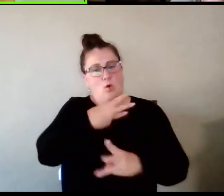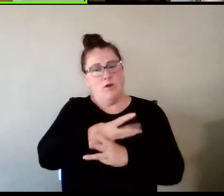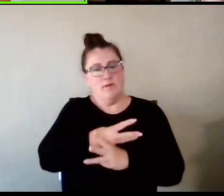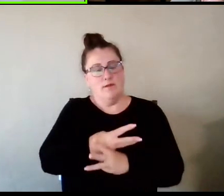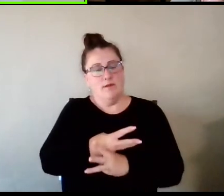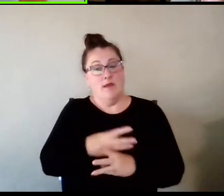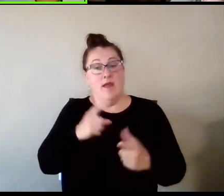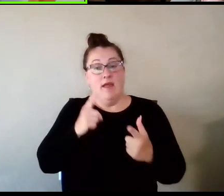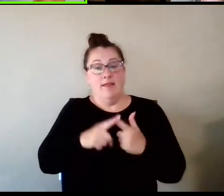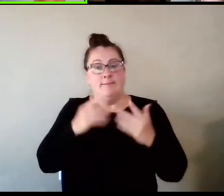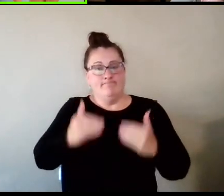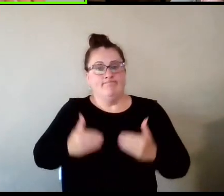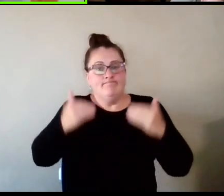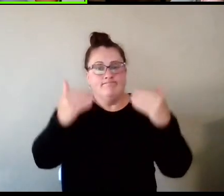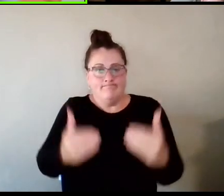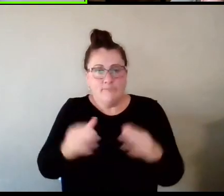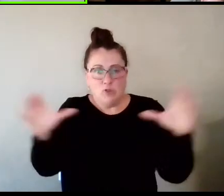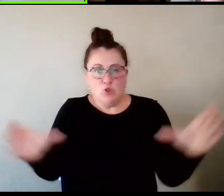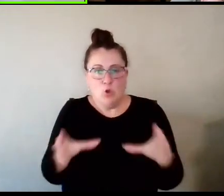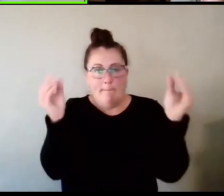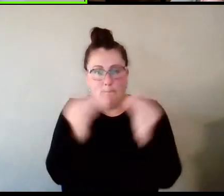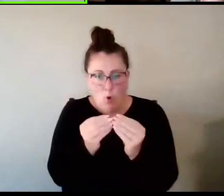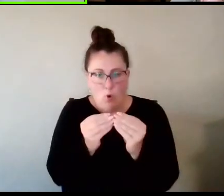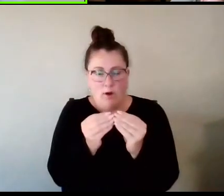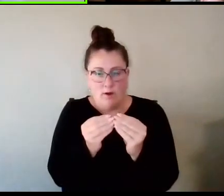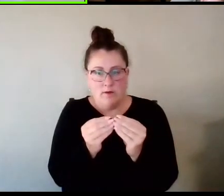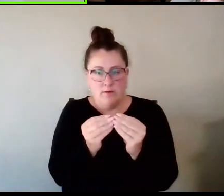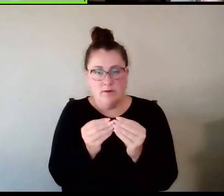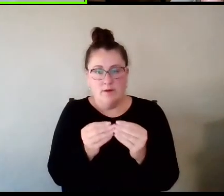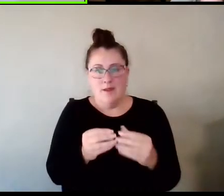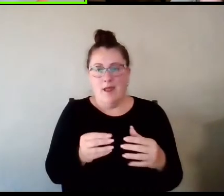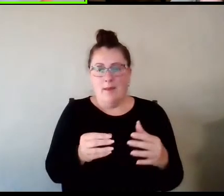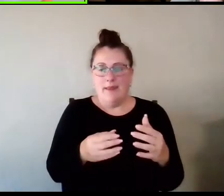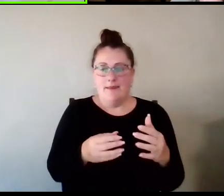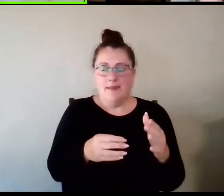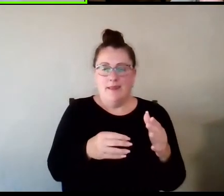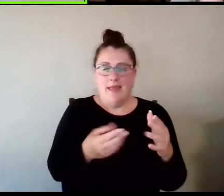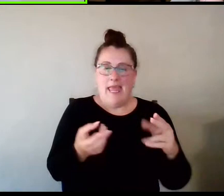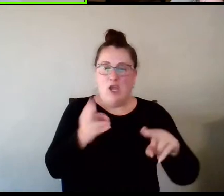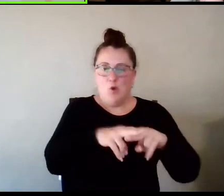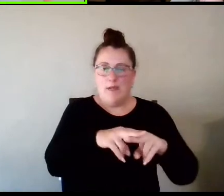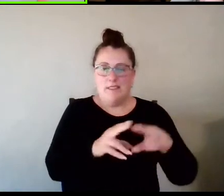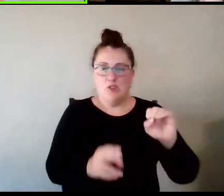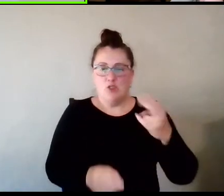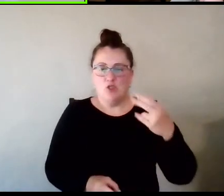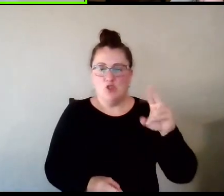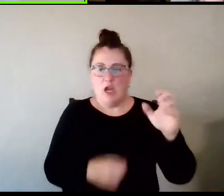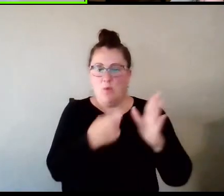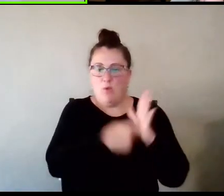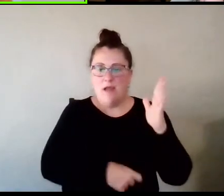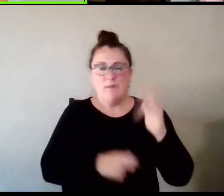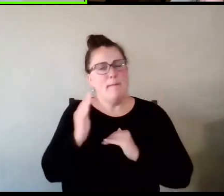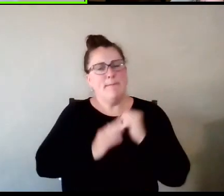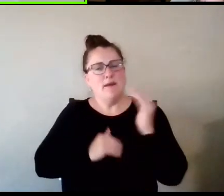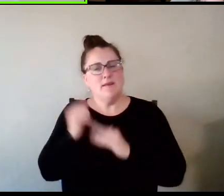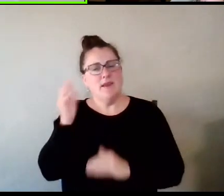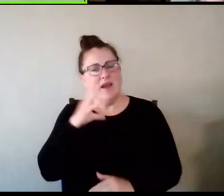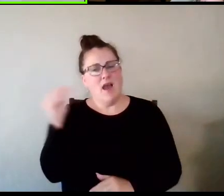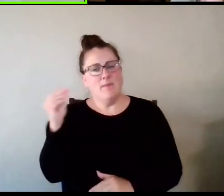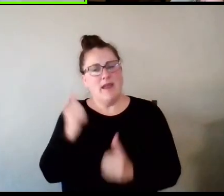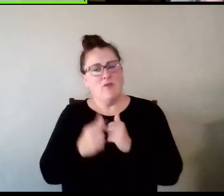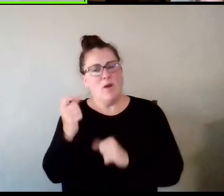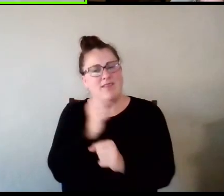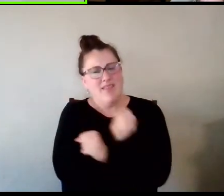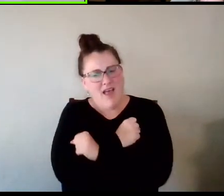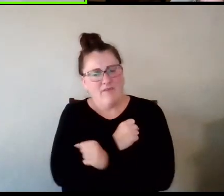us to want to do much more than just increase the share price of Best Buy, but say, let's build a company that everybody's going to love, that the customers